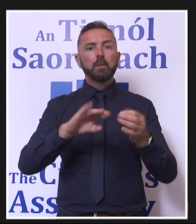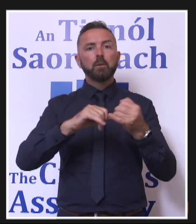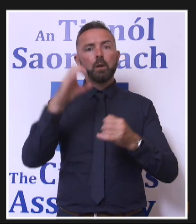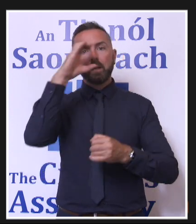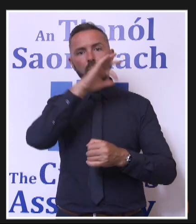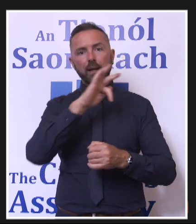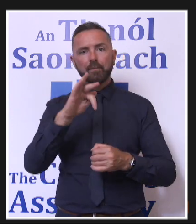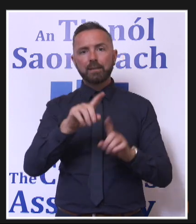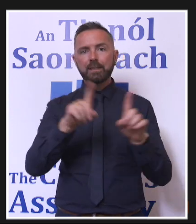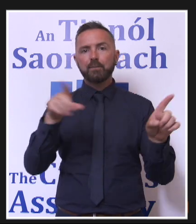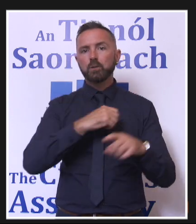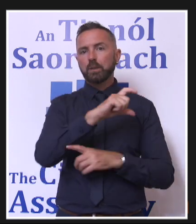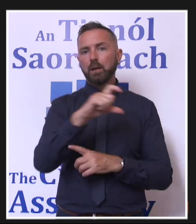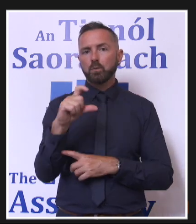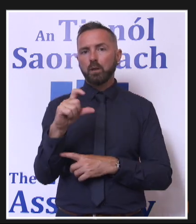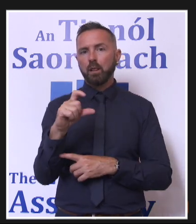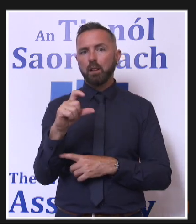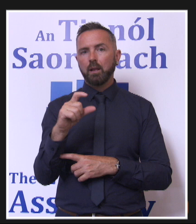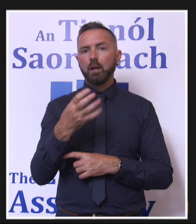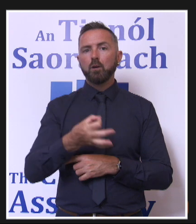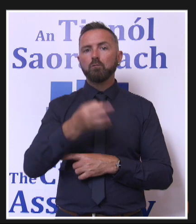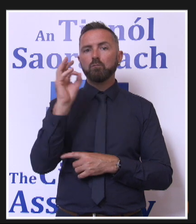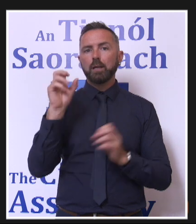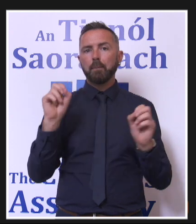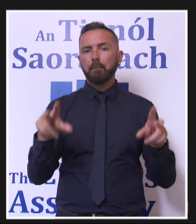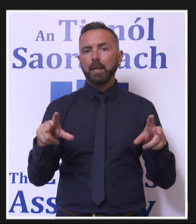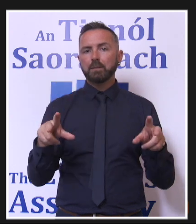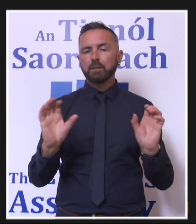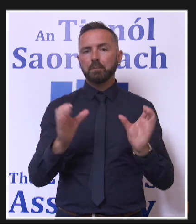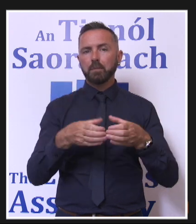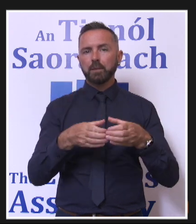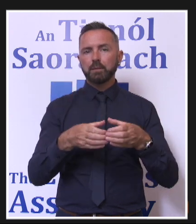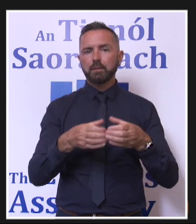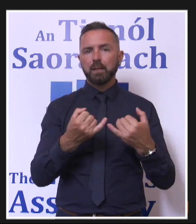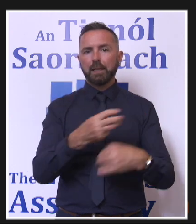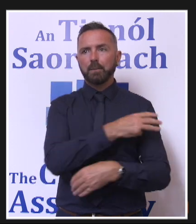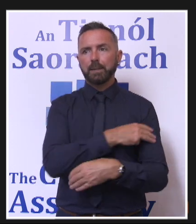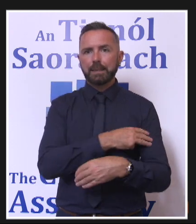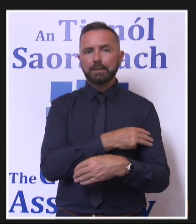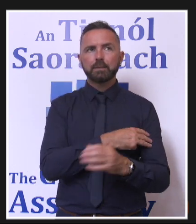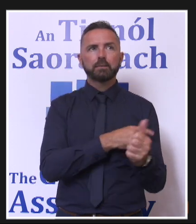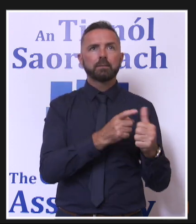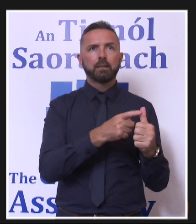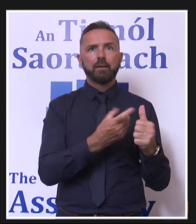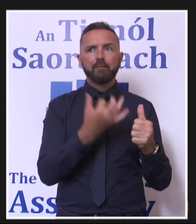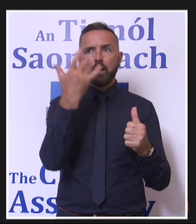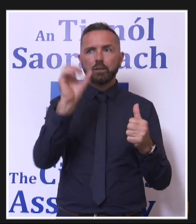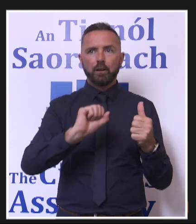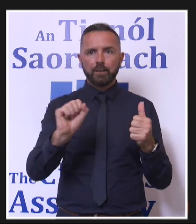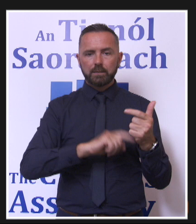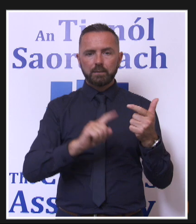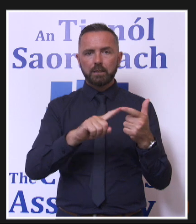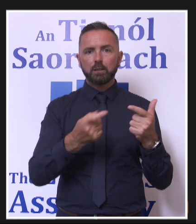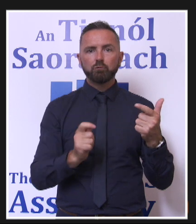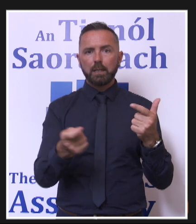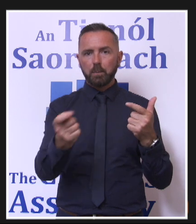to the councils, are the Greater Manchester bodies. So Greater Manchester Police, Greater Manchester Fire and Rescue Service,